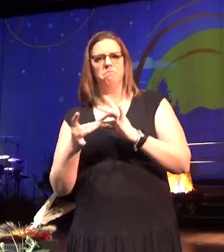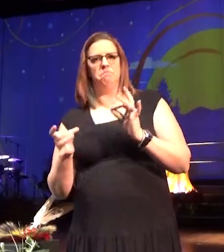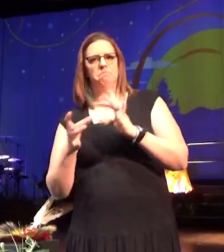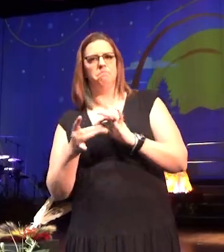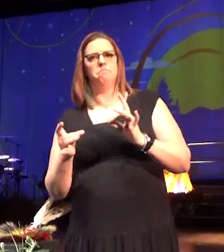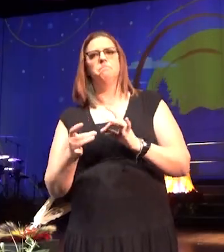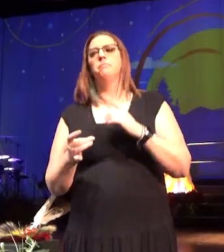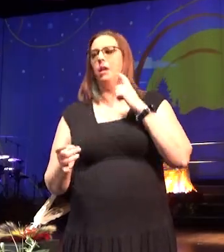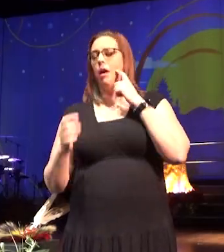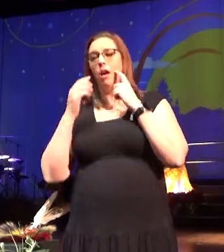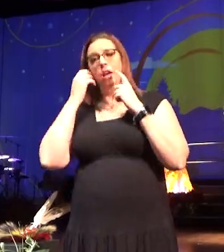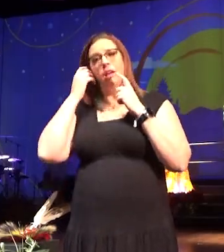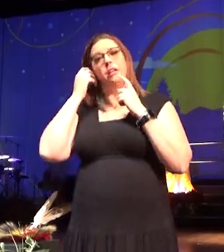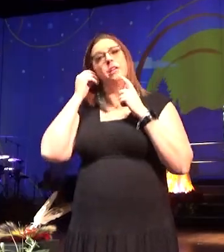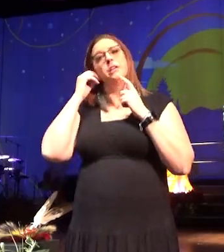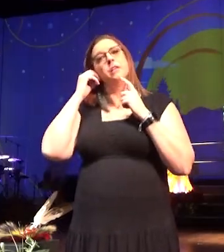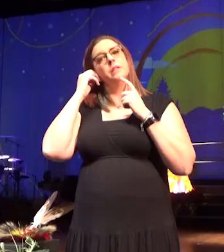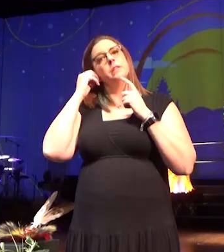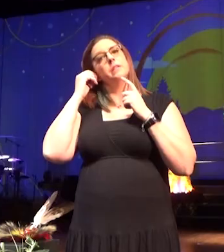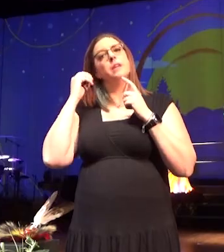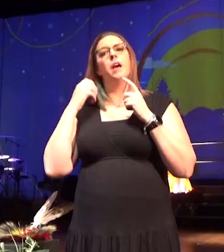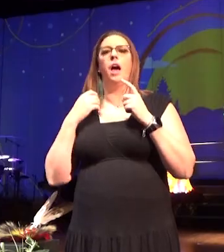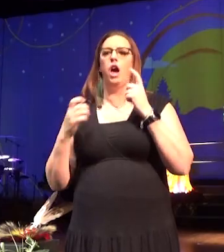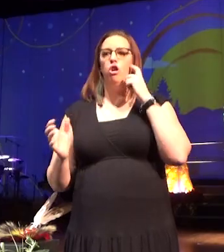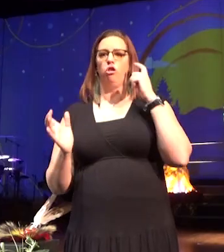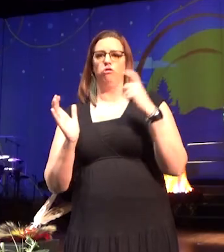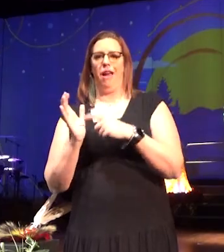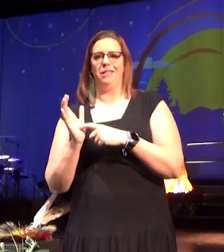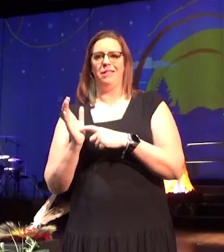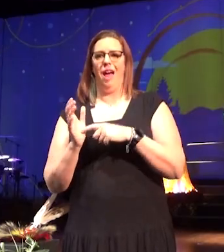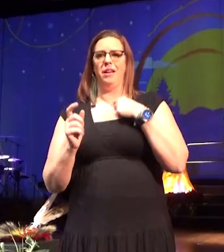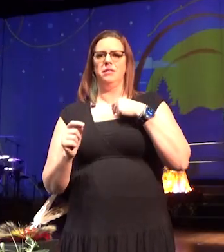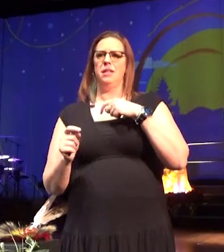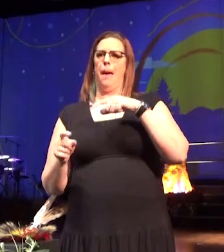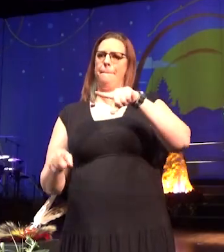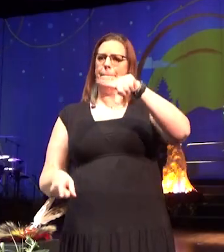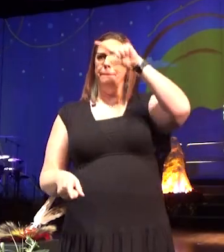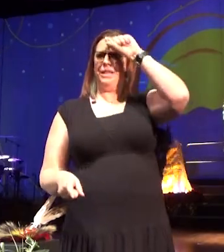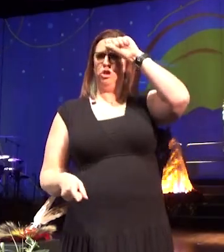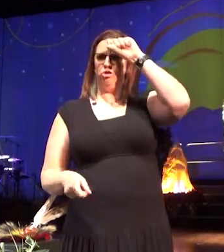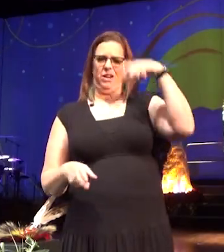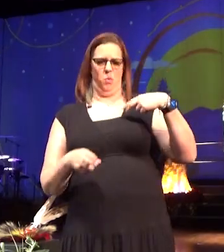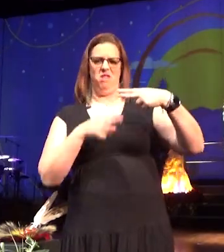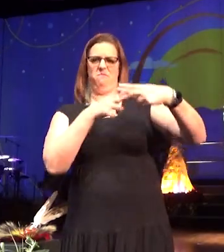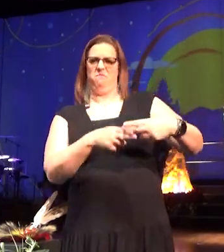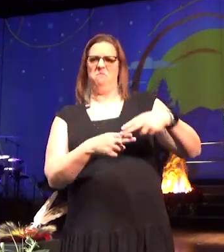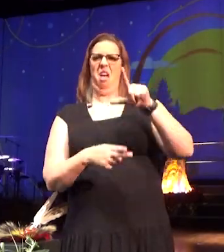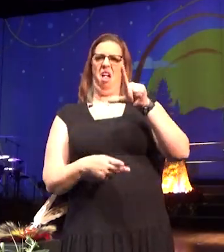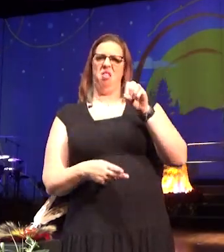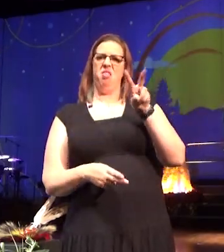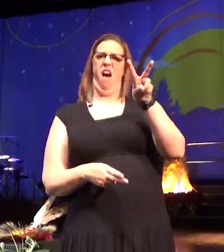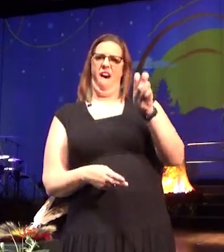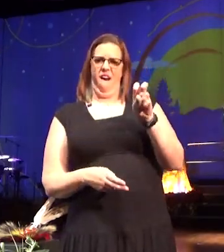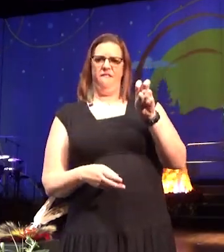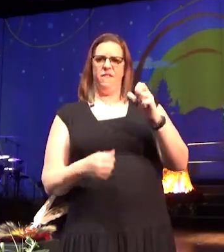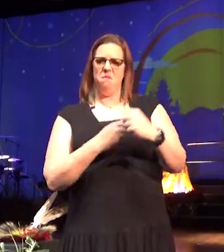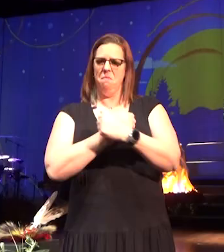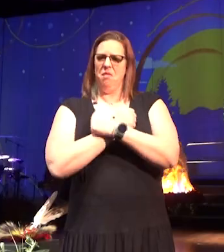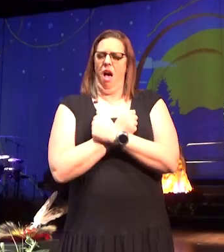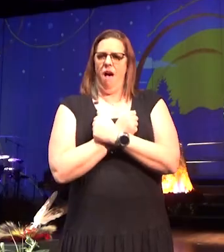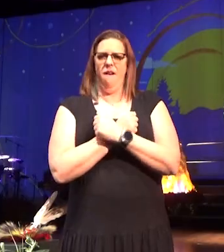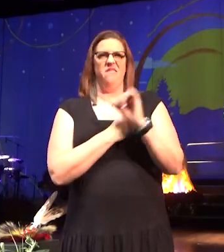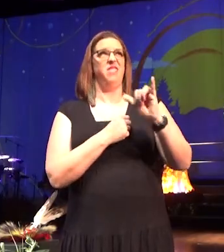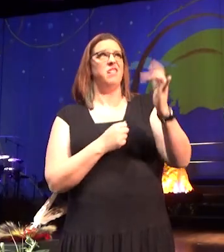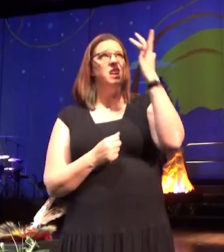I recognize that great mystery. We call it God. That love, that intelligence, the Creator